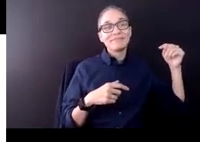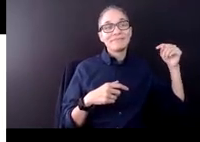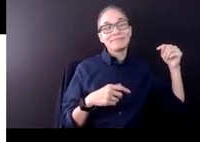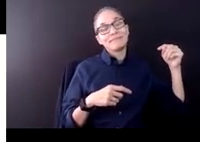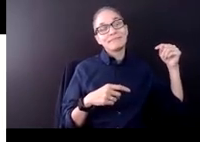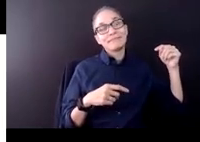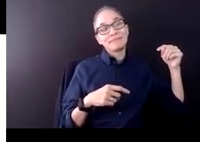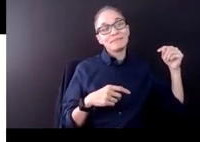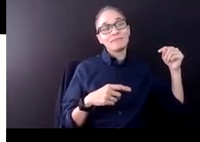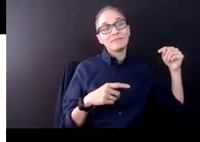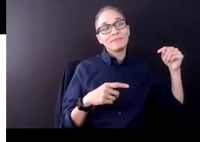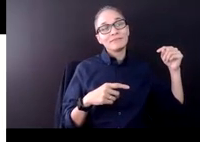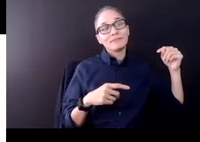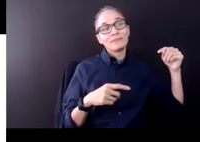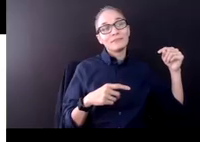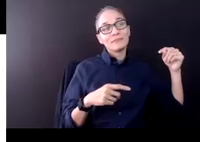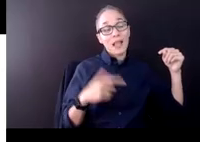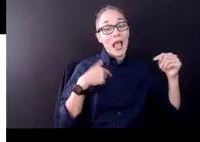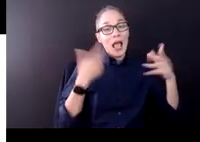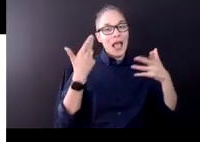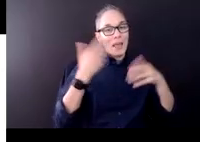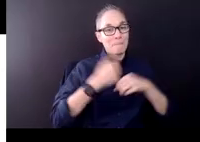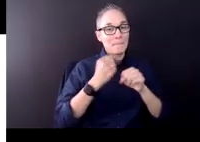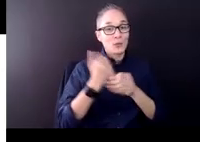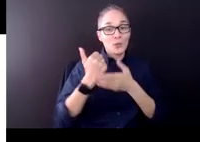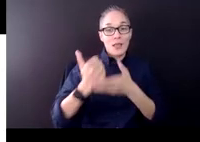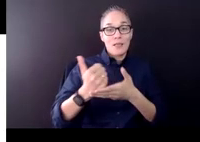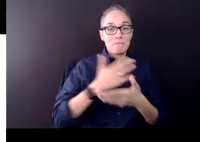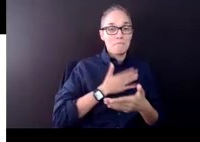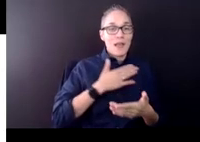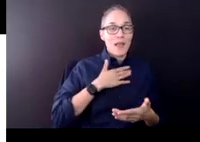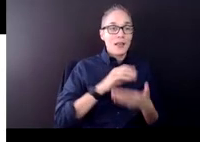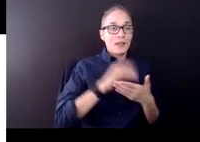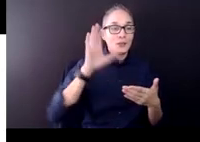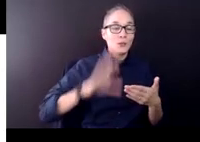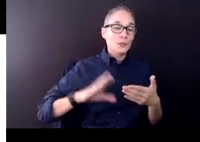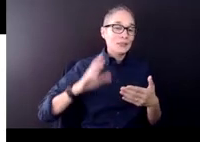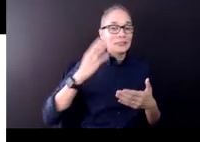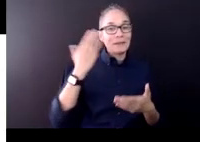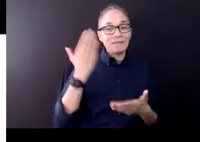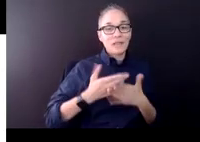this is a acronym, a method that I put together to help my students fact check AI.